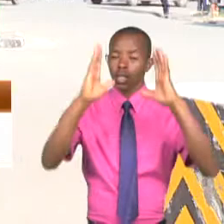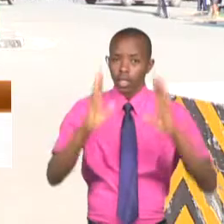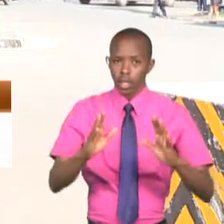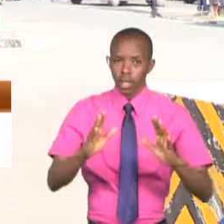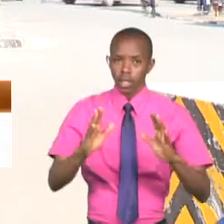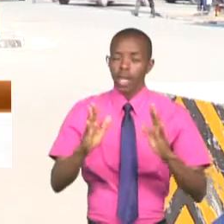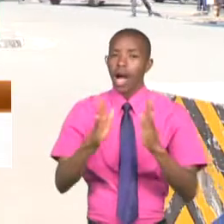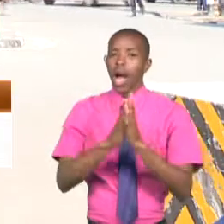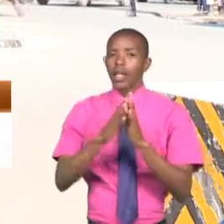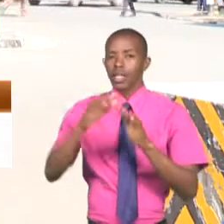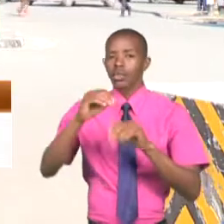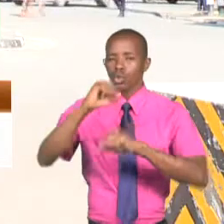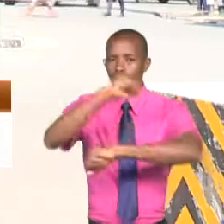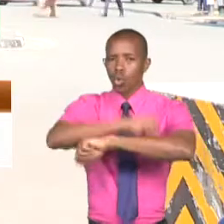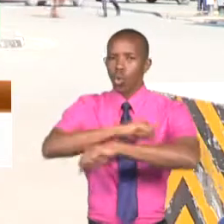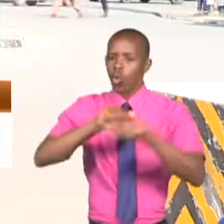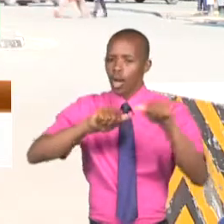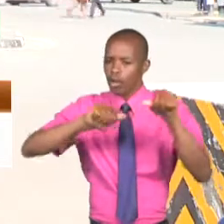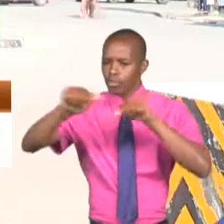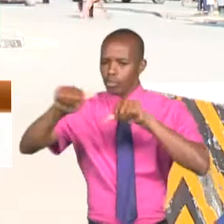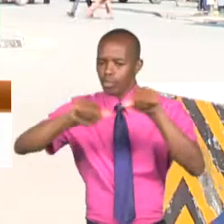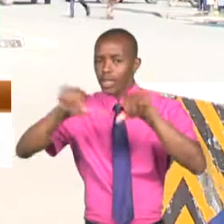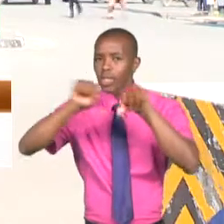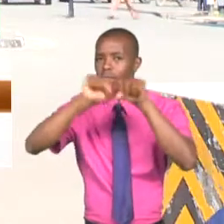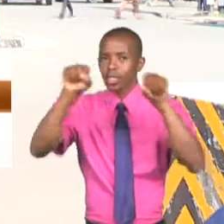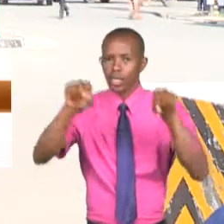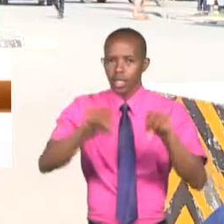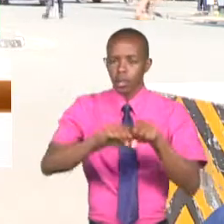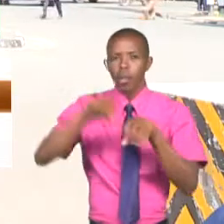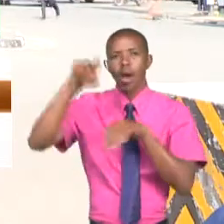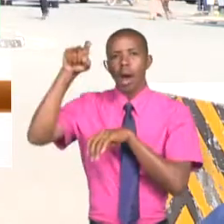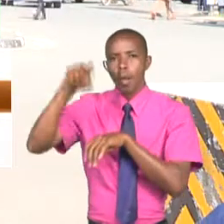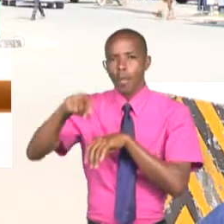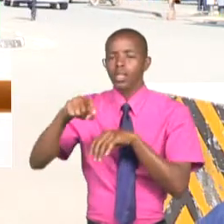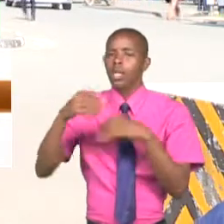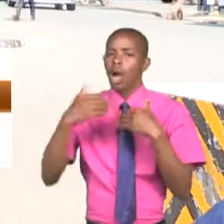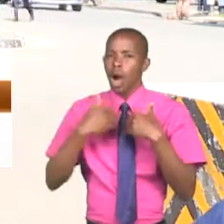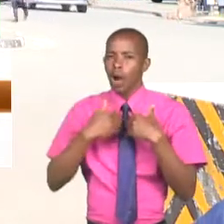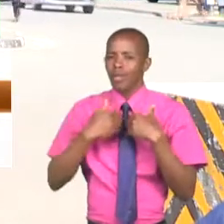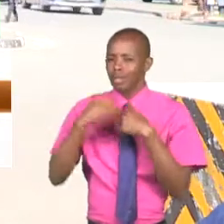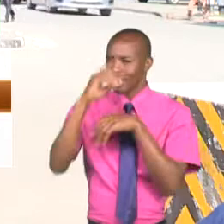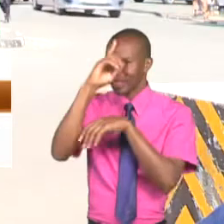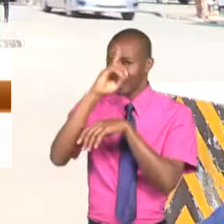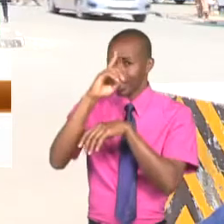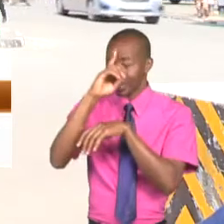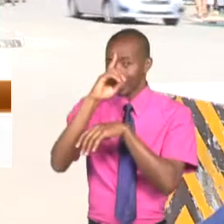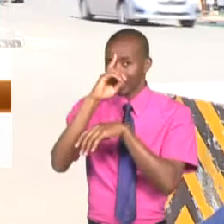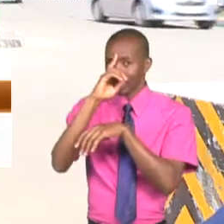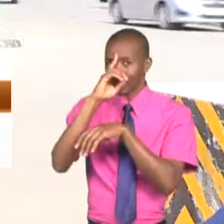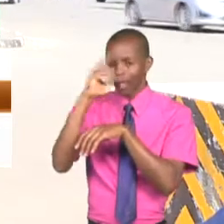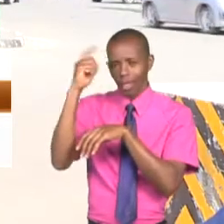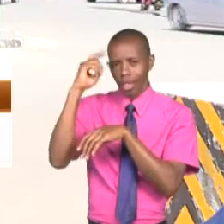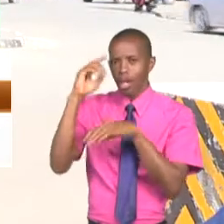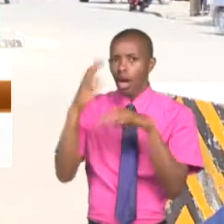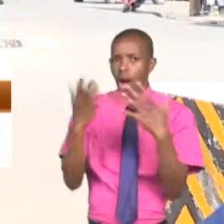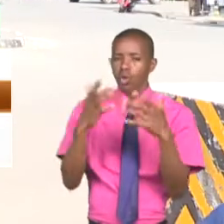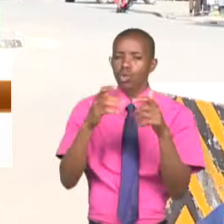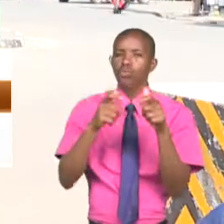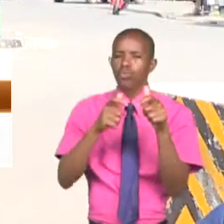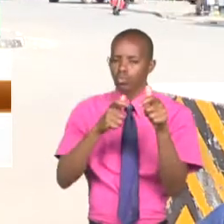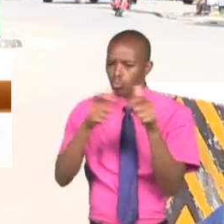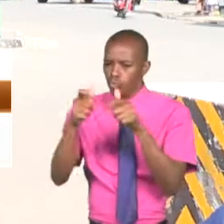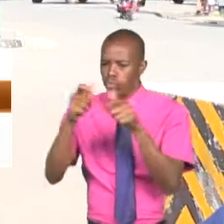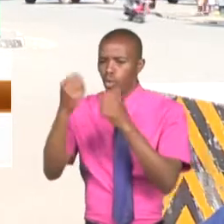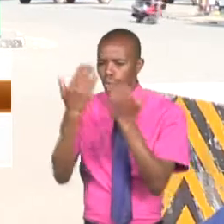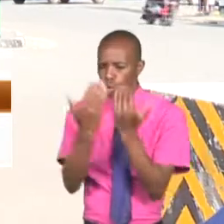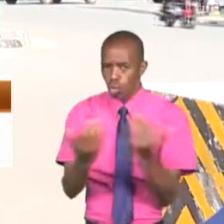teachers and the school administrations, school management systems will have to take serious consideration on how to manage their children.